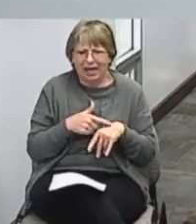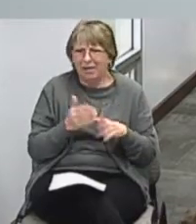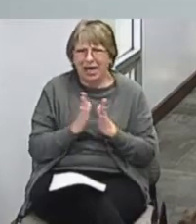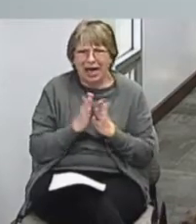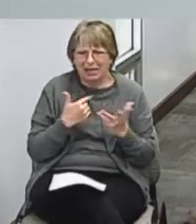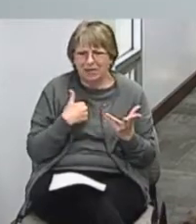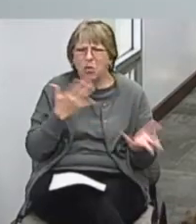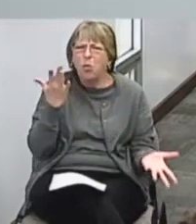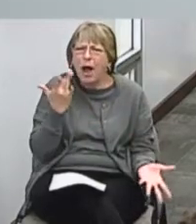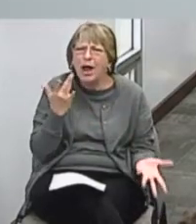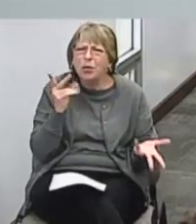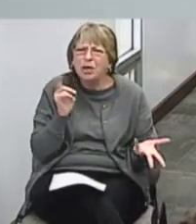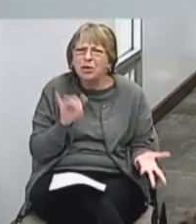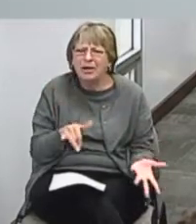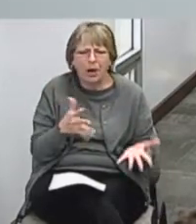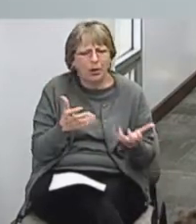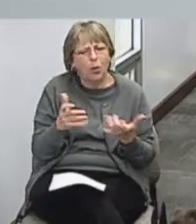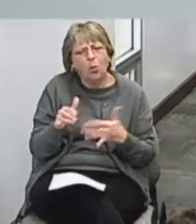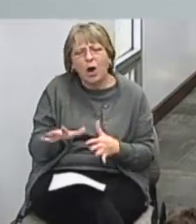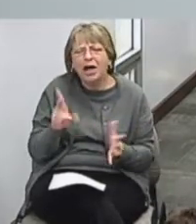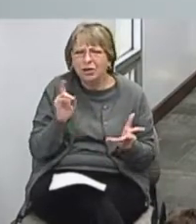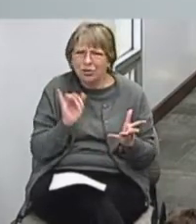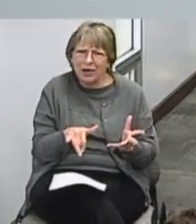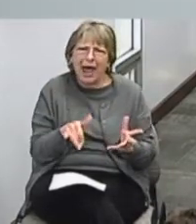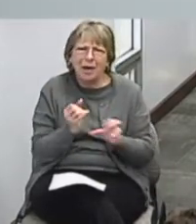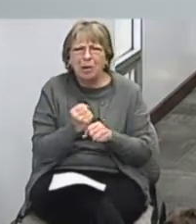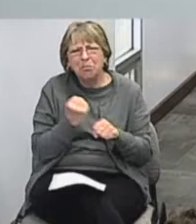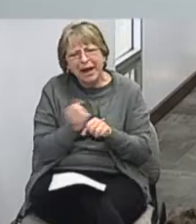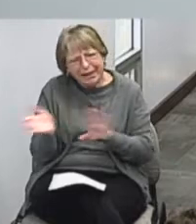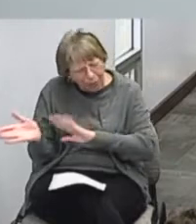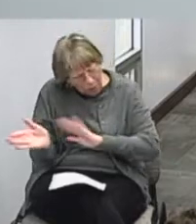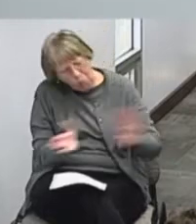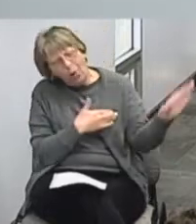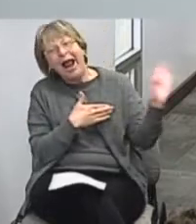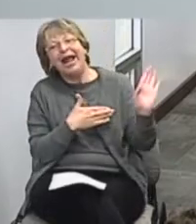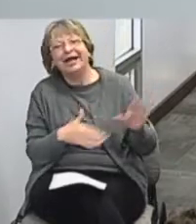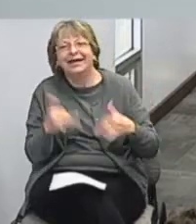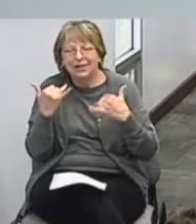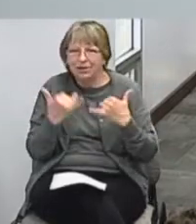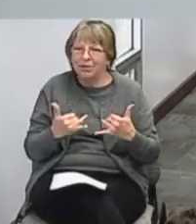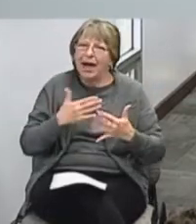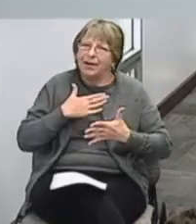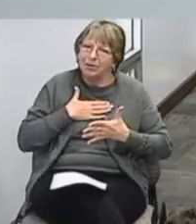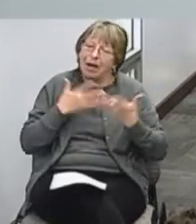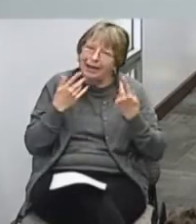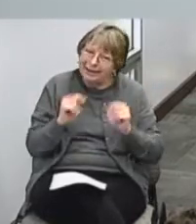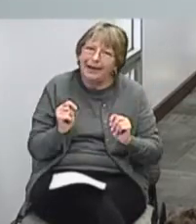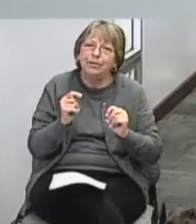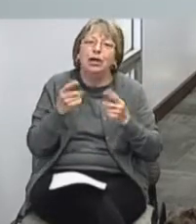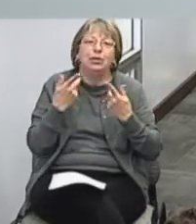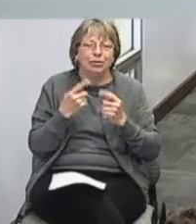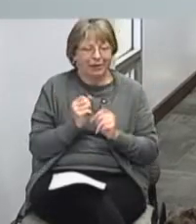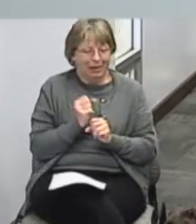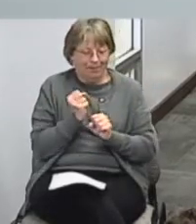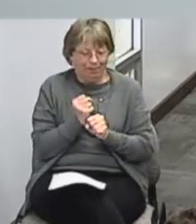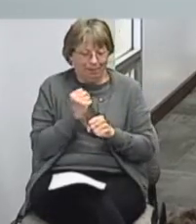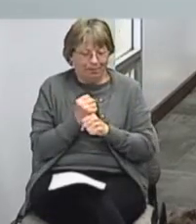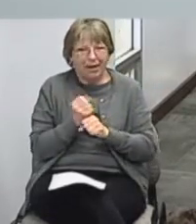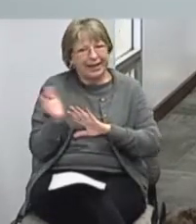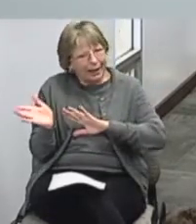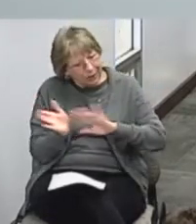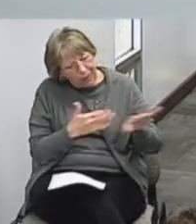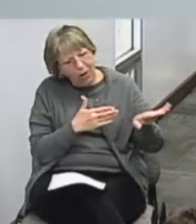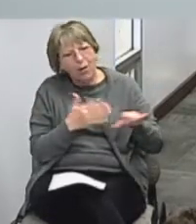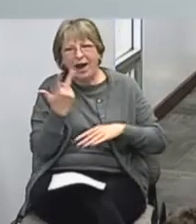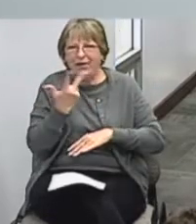this? We don't want to do this. Make it go away." So now this is my attempt to make it go away from 3 days to 1 day, which